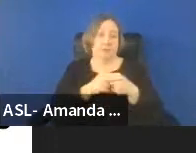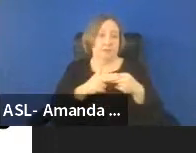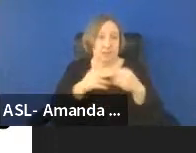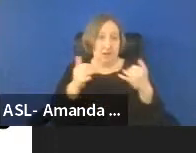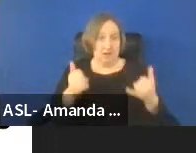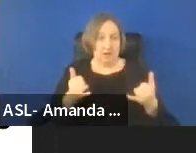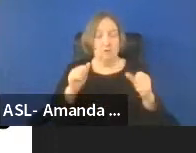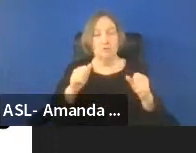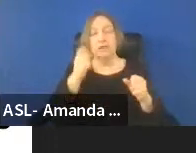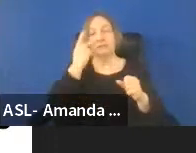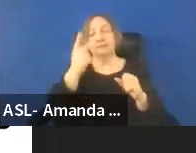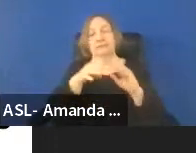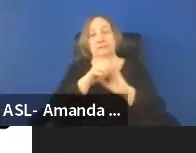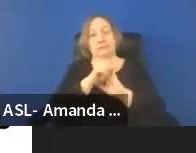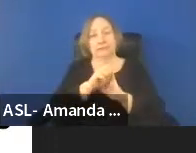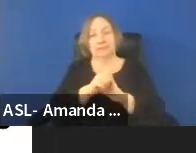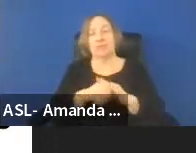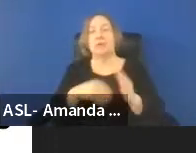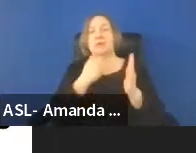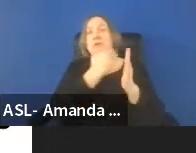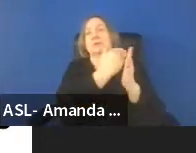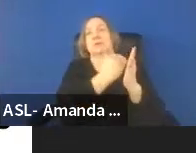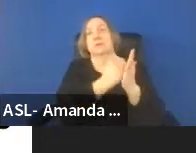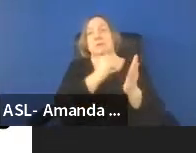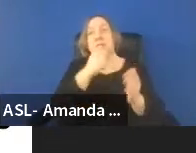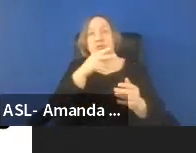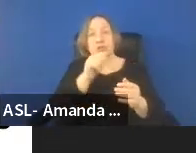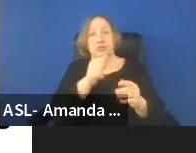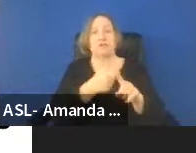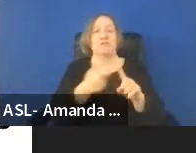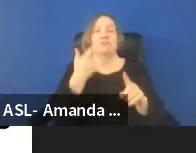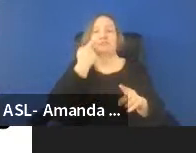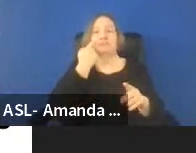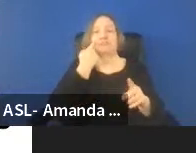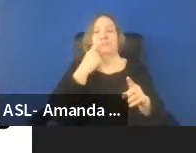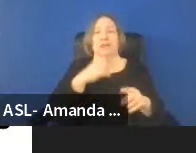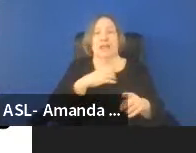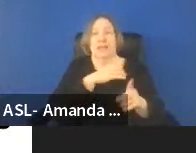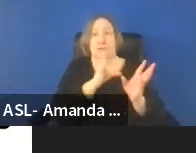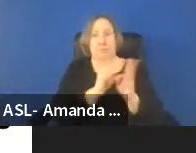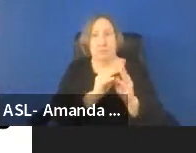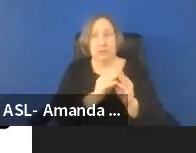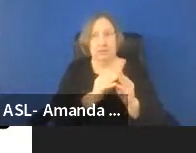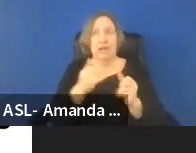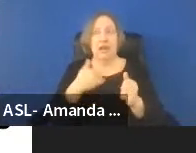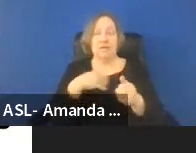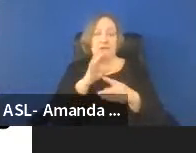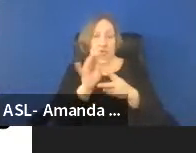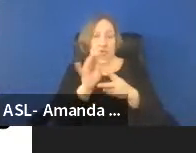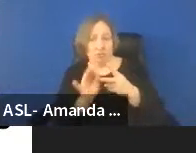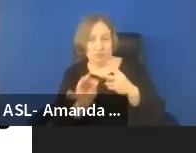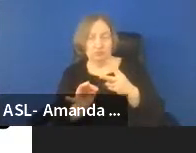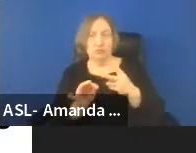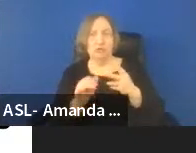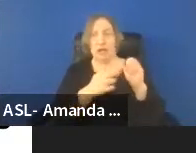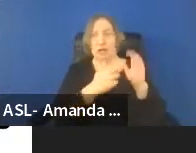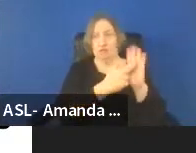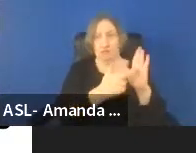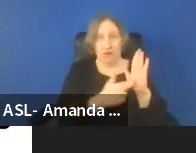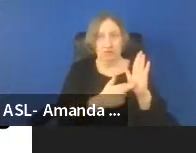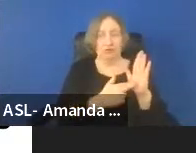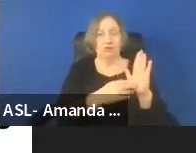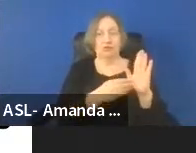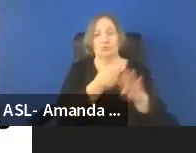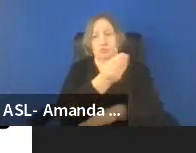you can see an example of an agenda item from a recent council meeting that has the option to register to